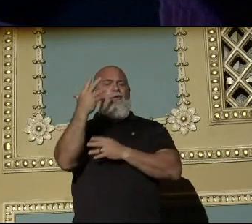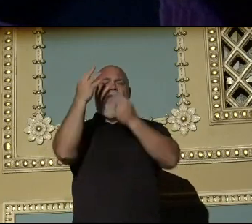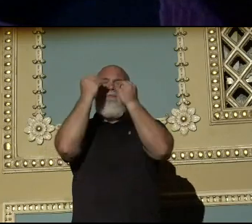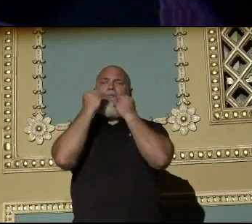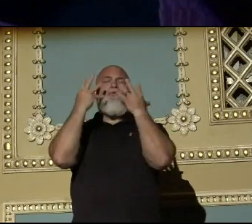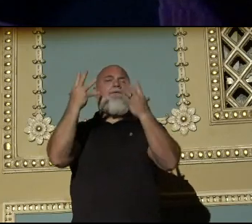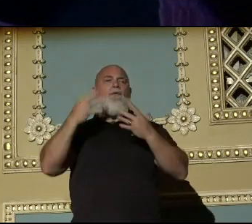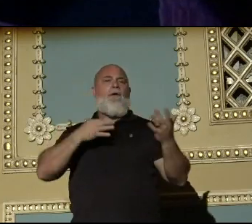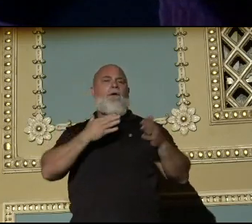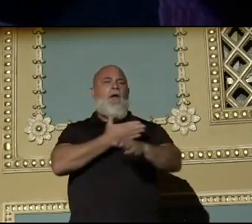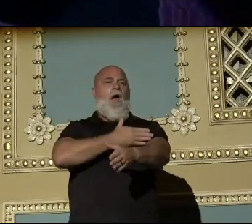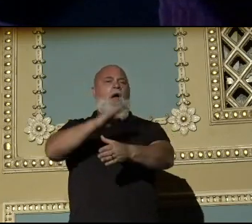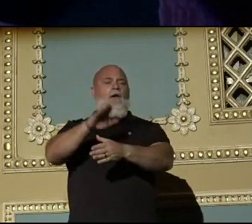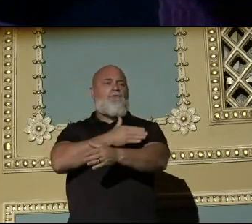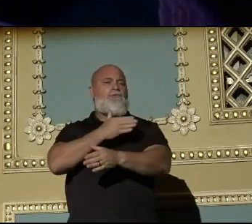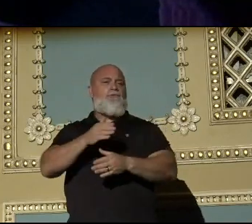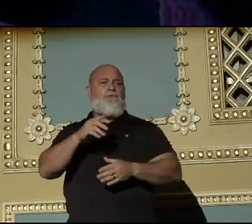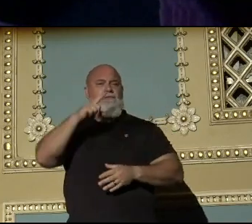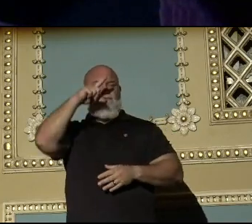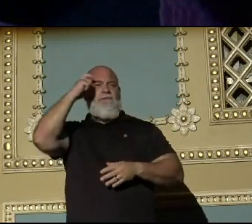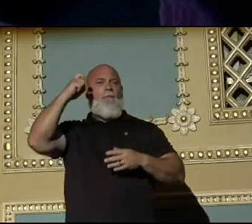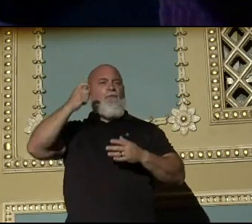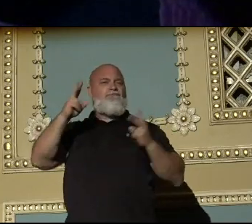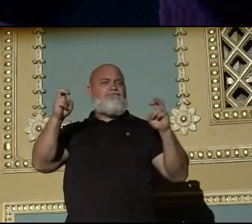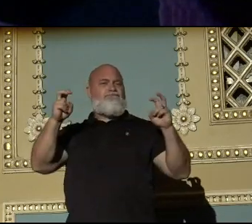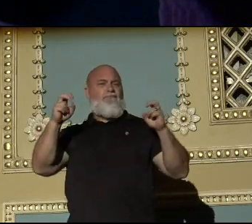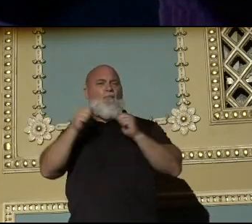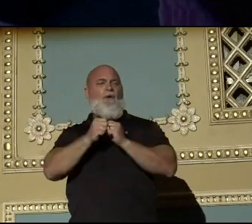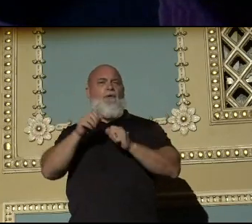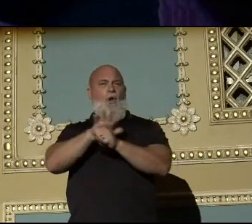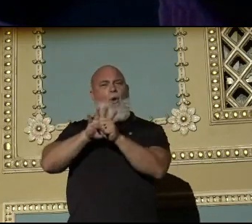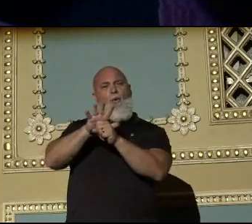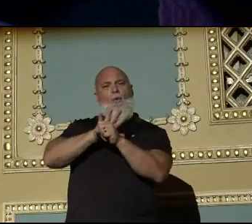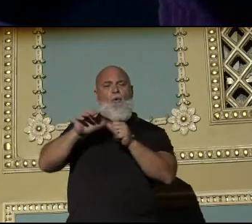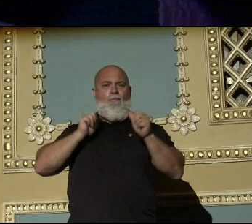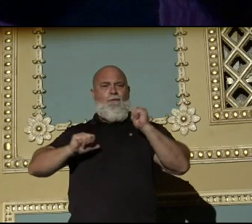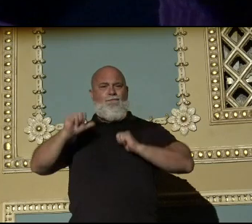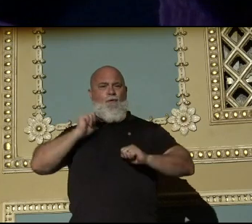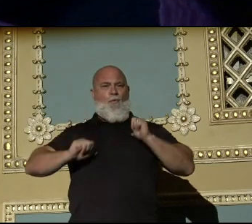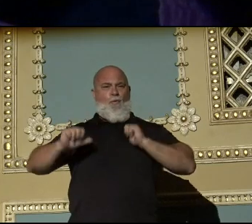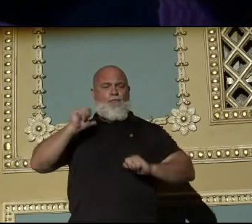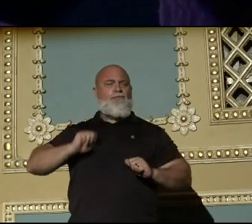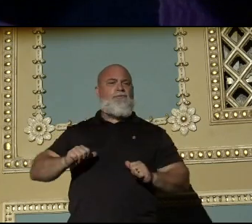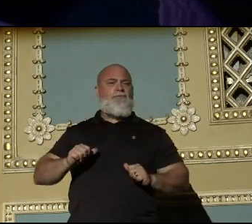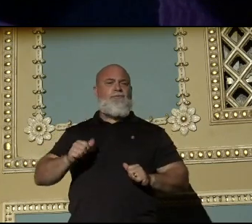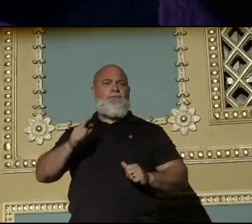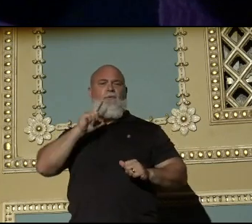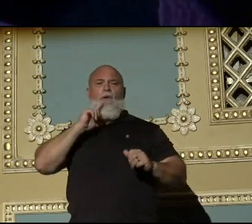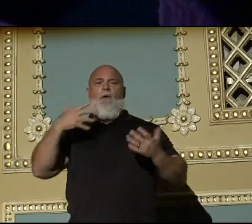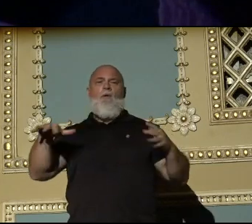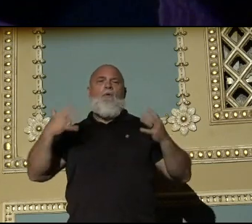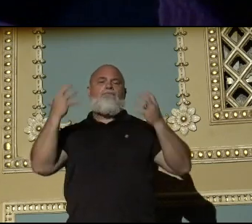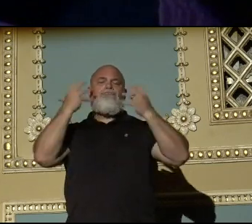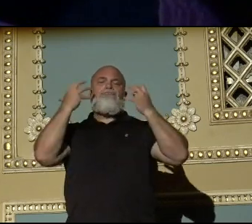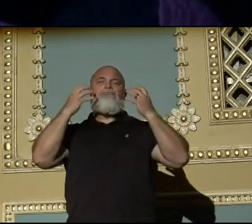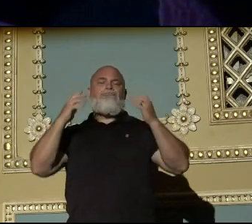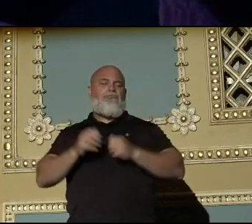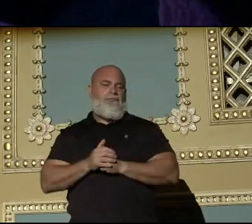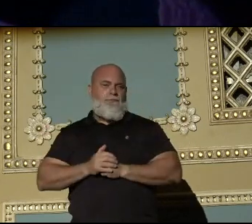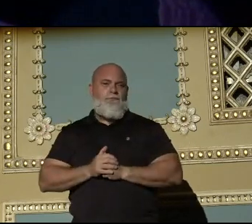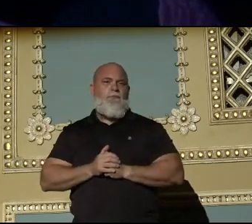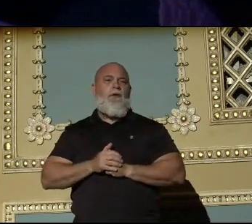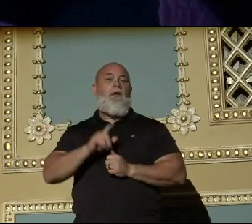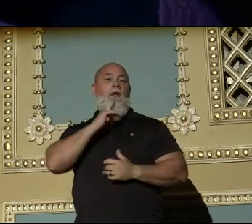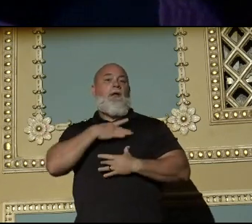beautiful concerts, sizzling summer sessions with local performers who just dazzled us.